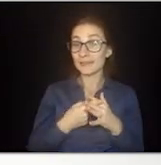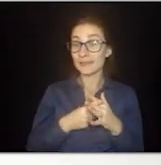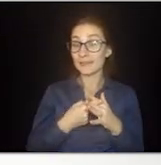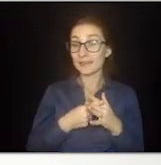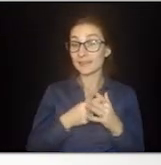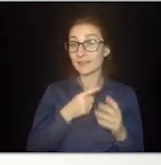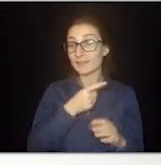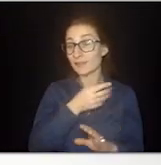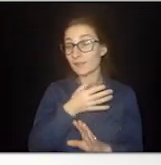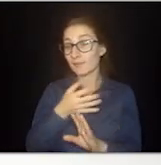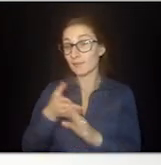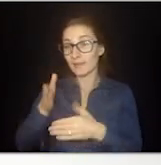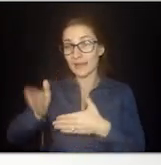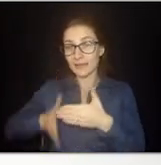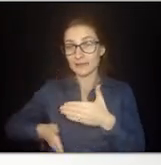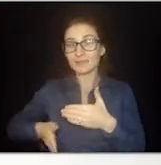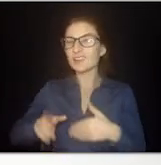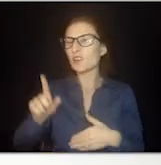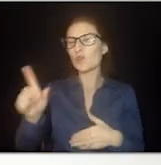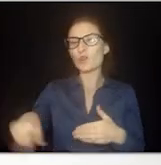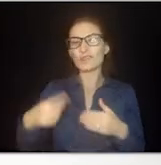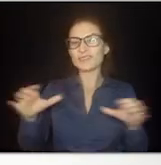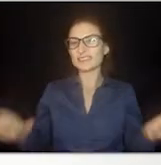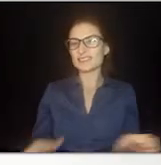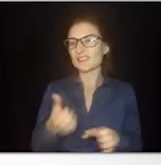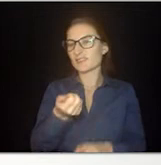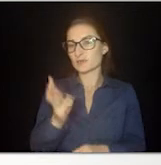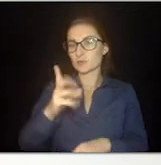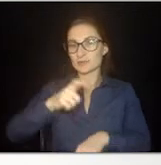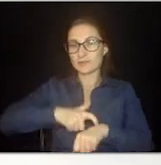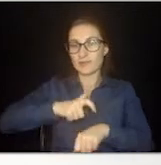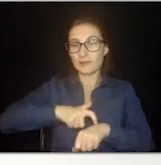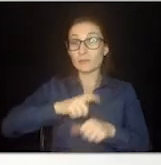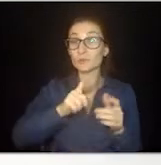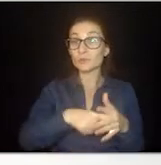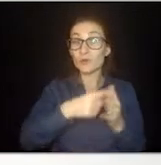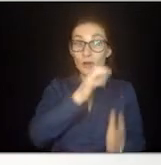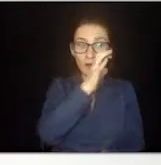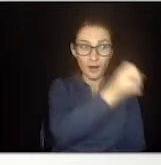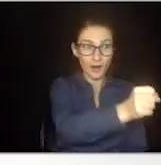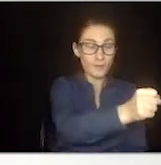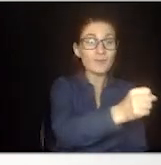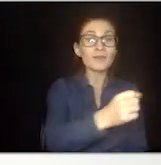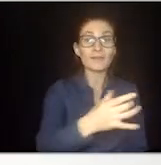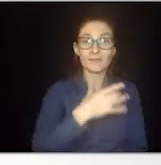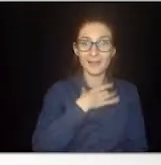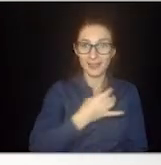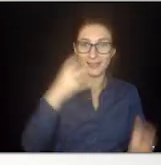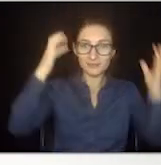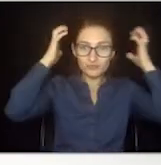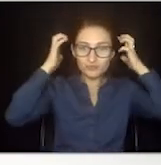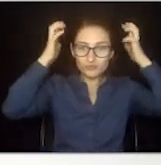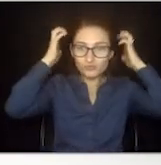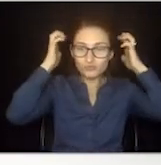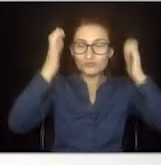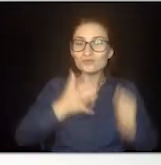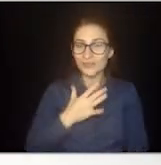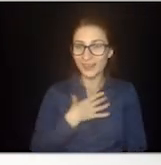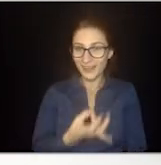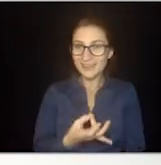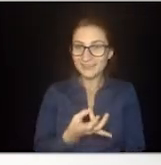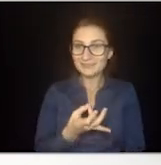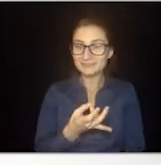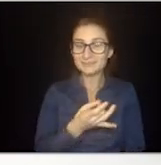very beginning of the routine. They've only done it a couple of times. It's beginning. It started with an appetite. He liked the massage